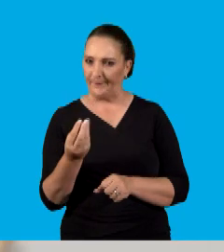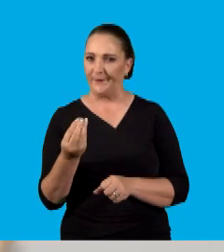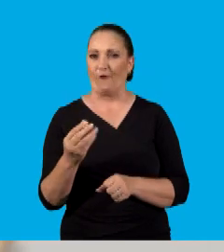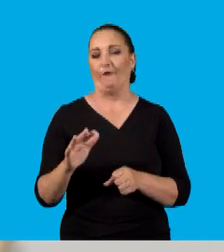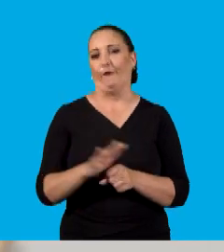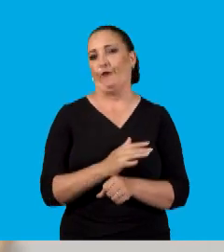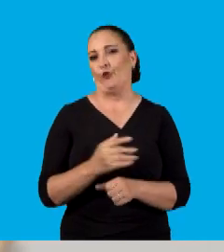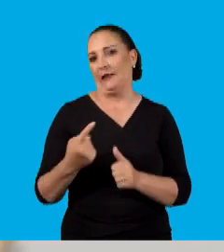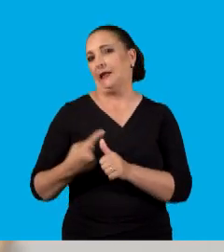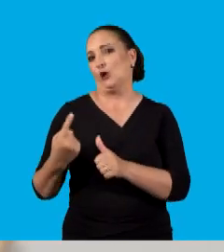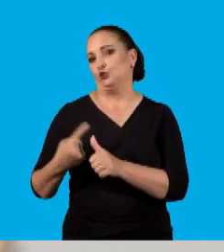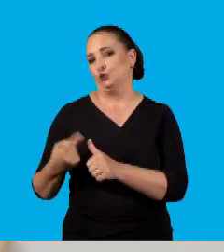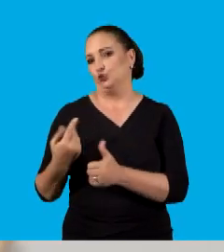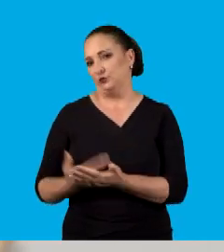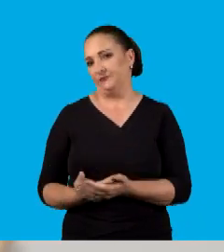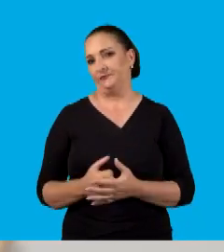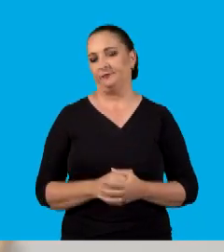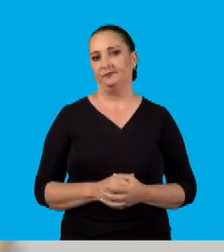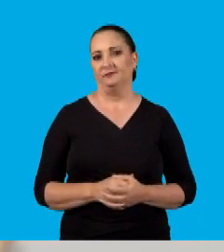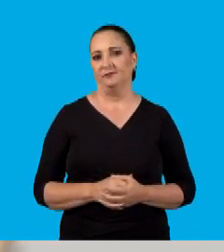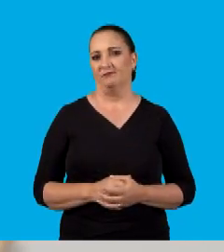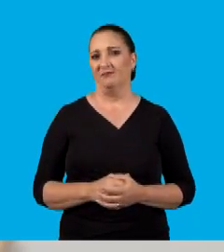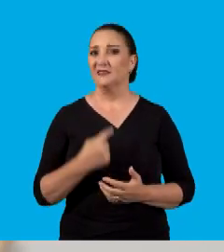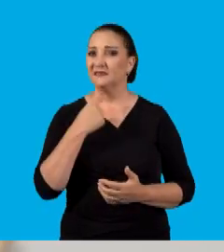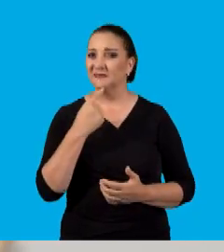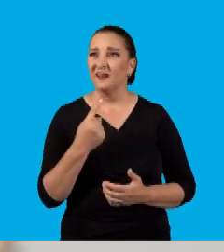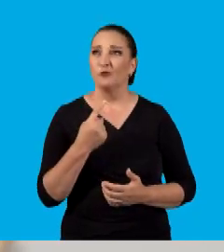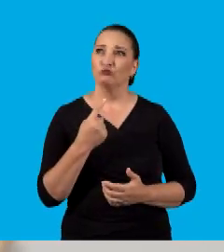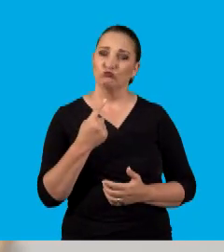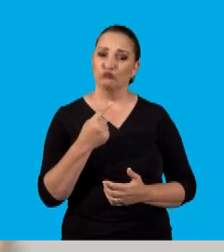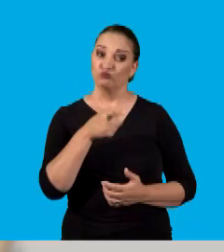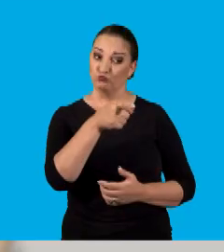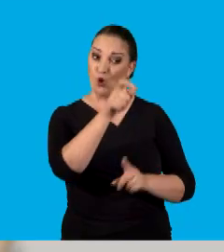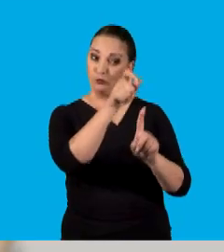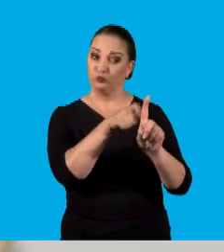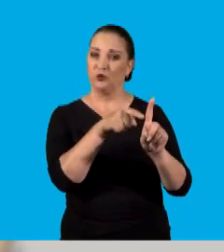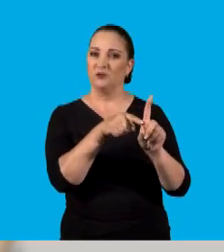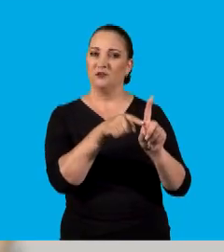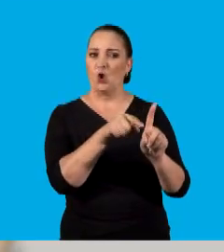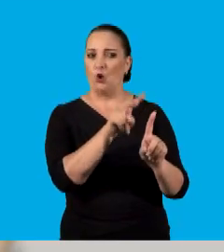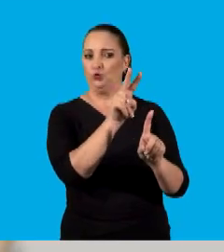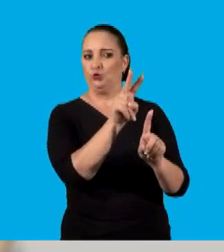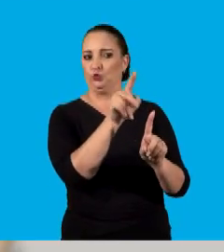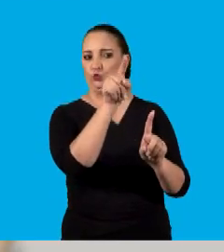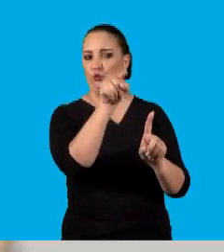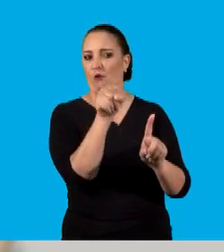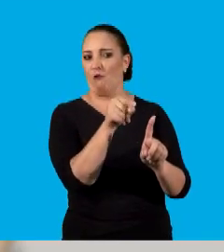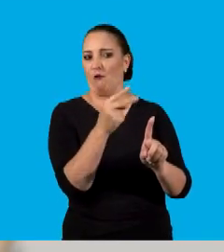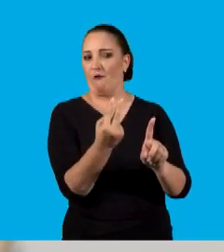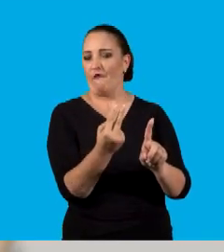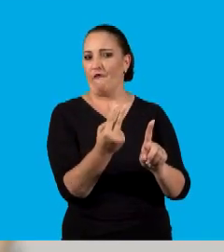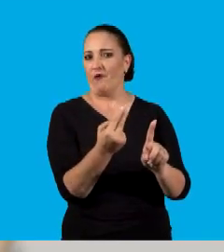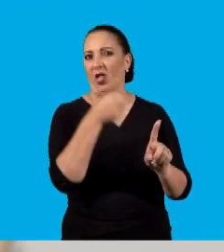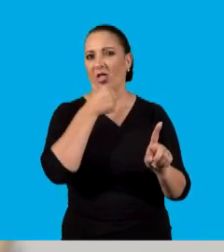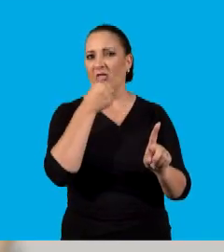can only consist of whole numbers, because we cannot say that this person sold 2.5